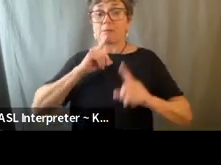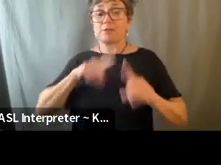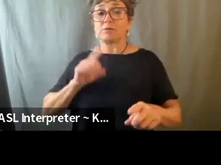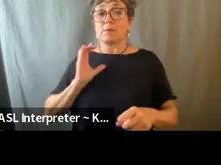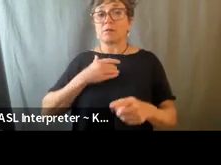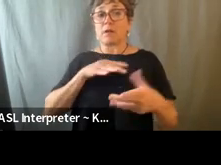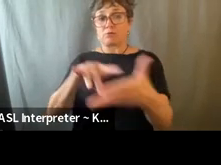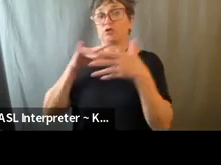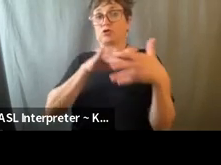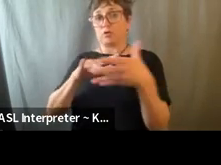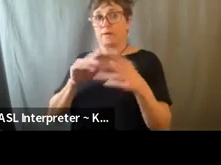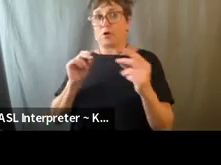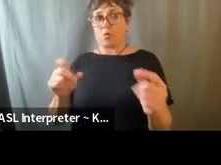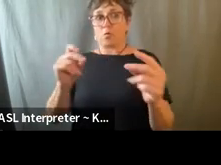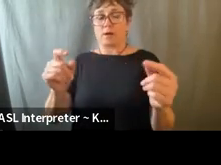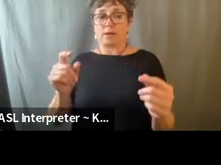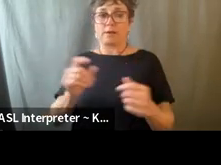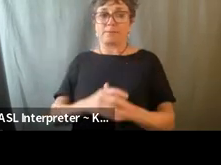up quickly on your screen.